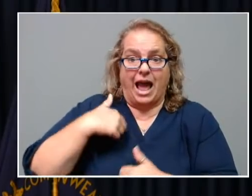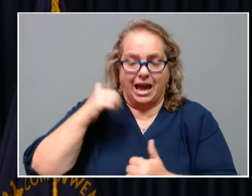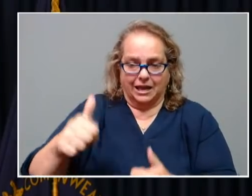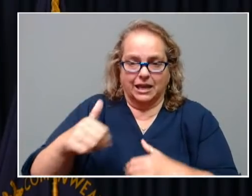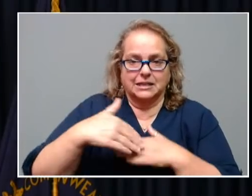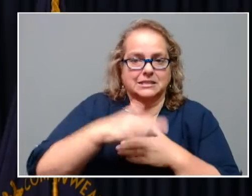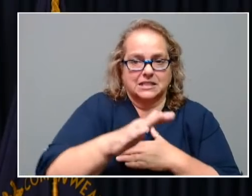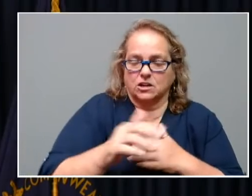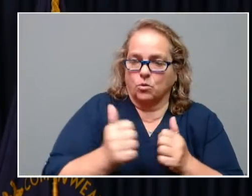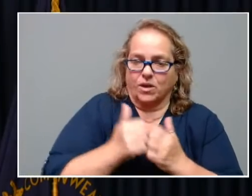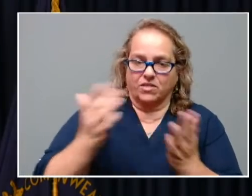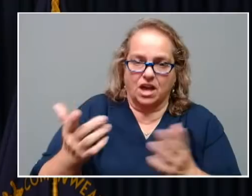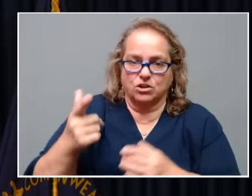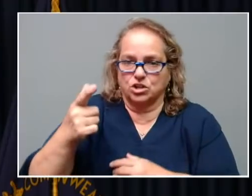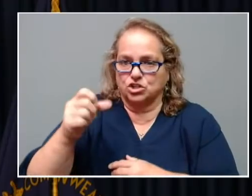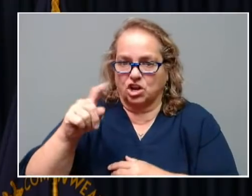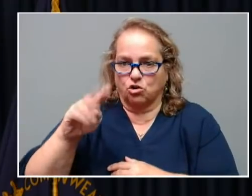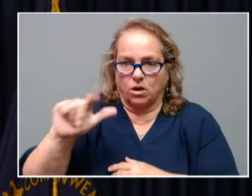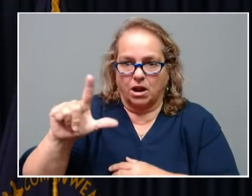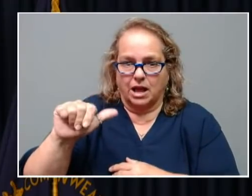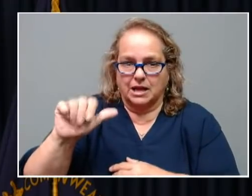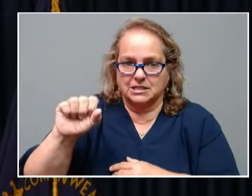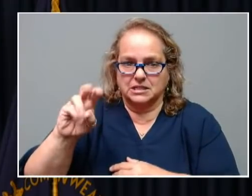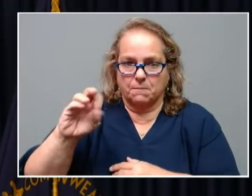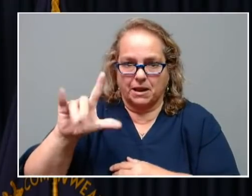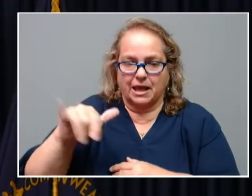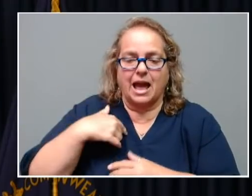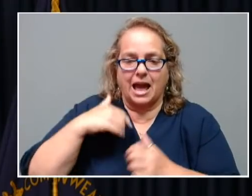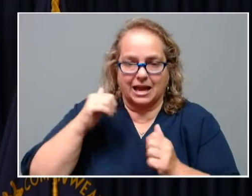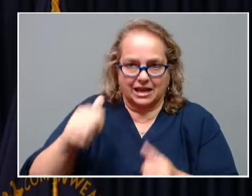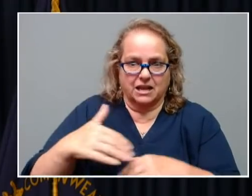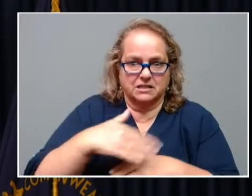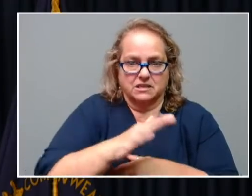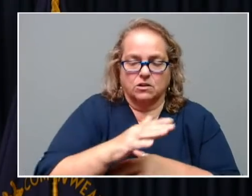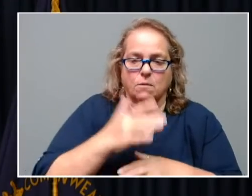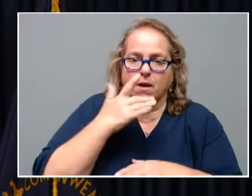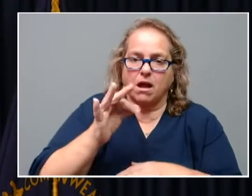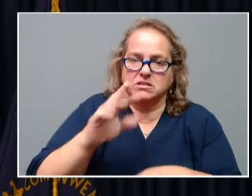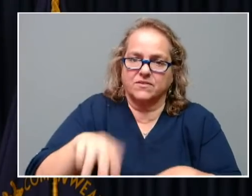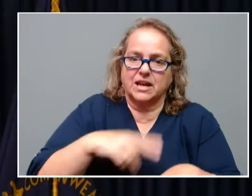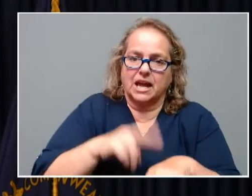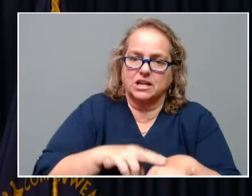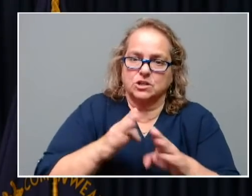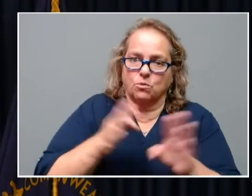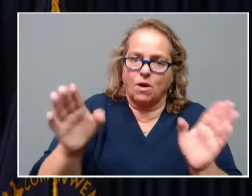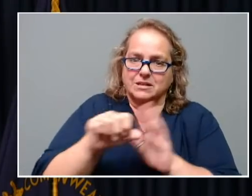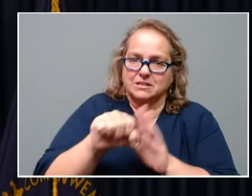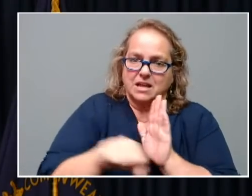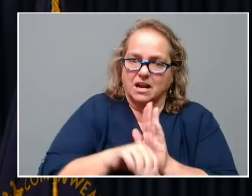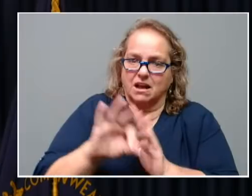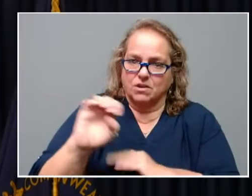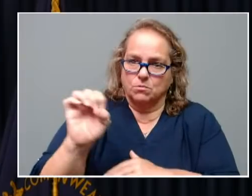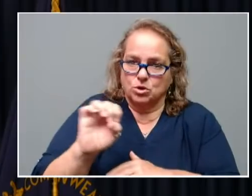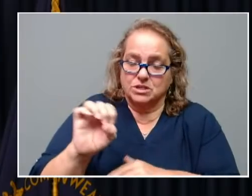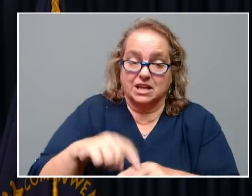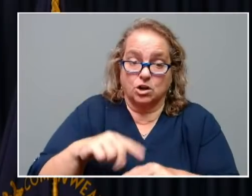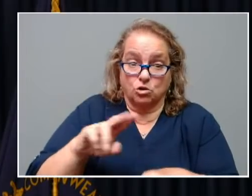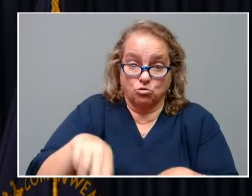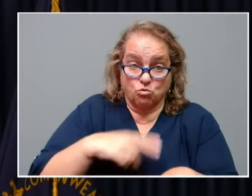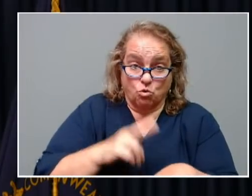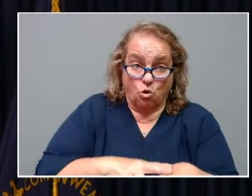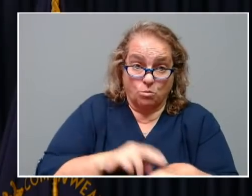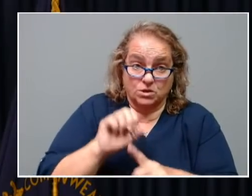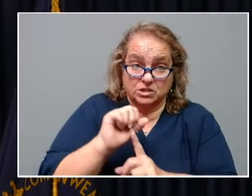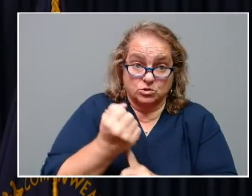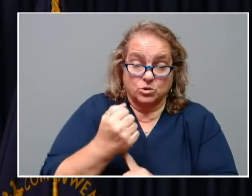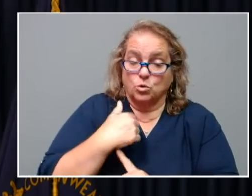the nationwide state of emergency. And in a normal situation, we would not get